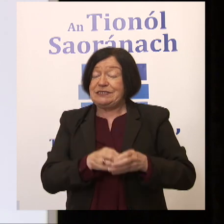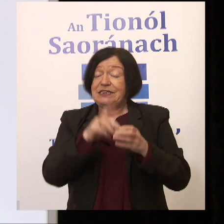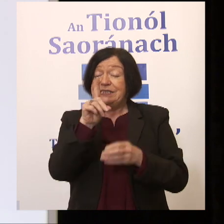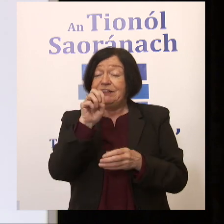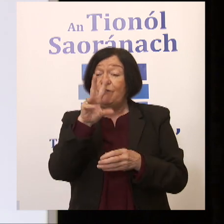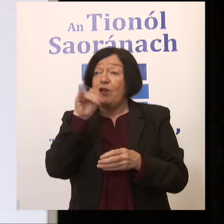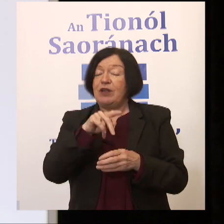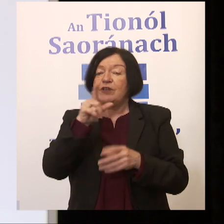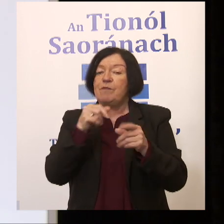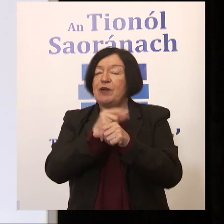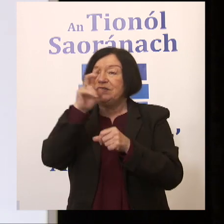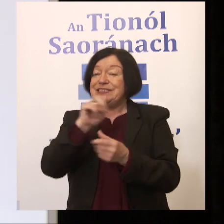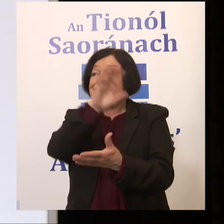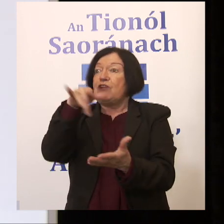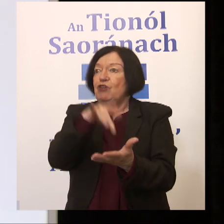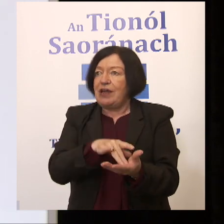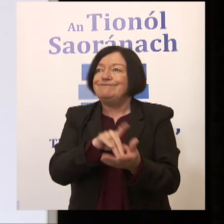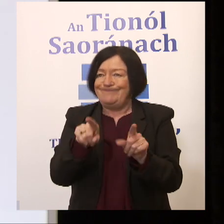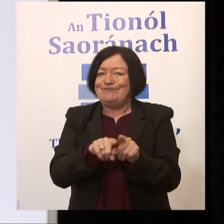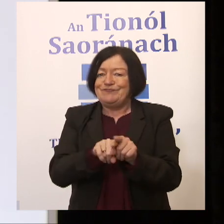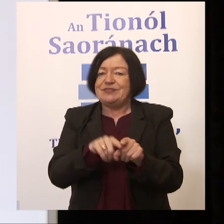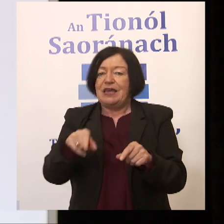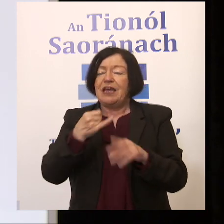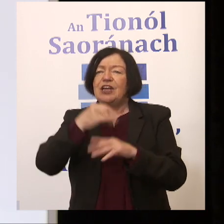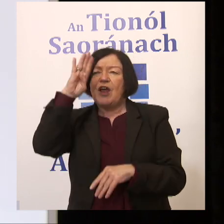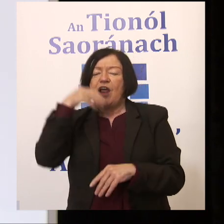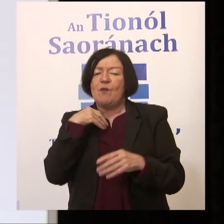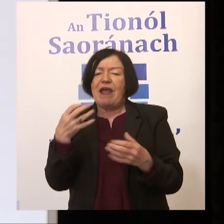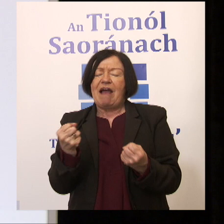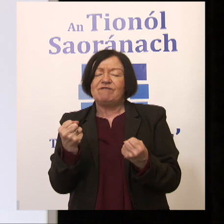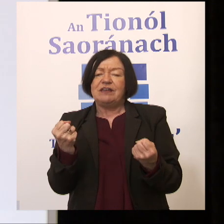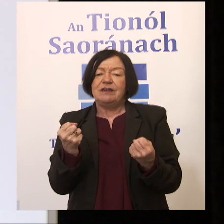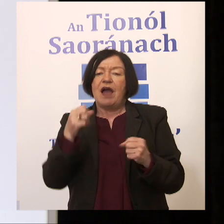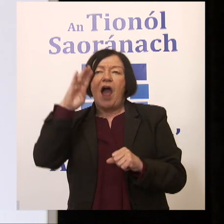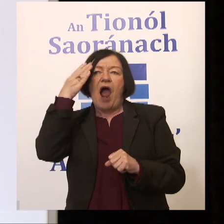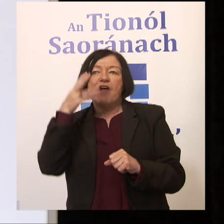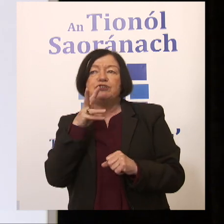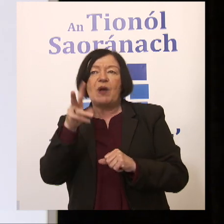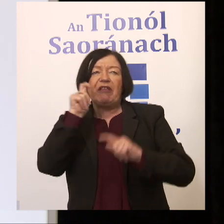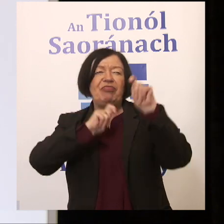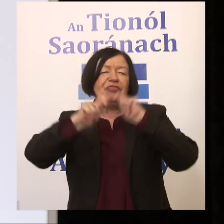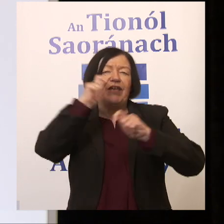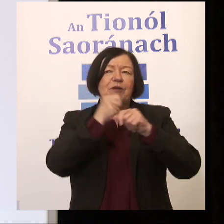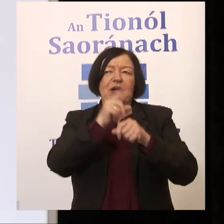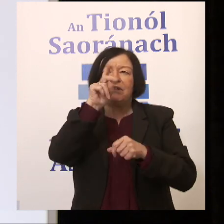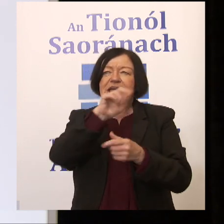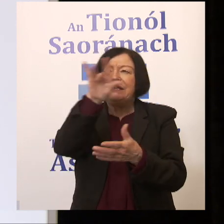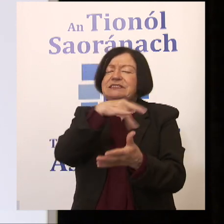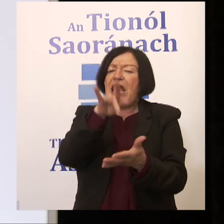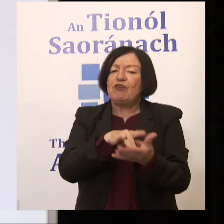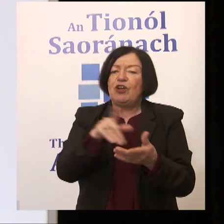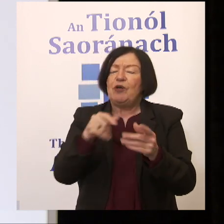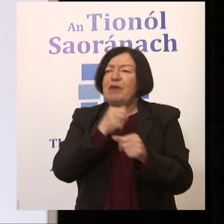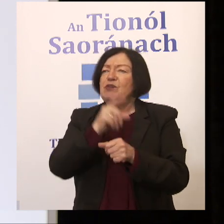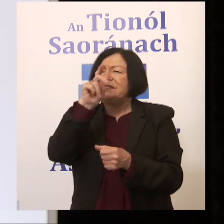word decentralisation out of the way as well, because in Ireland we have a kind of uniquely Irish way of thinking about decentralisation. When most people talk